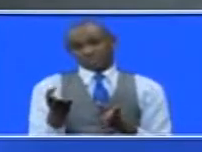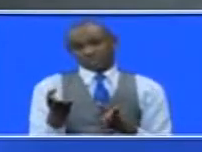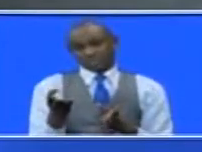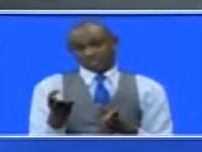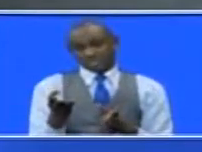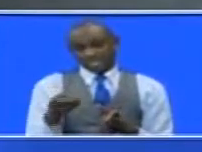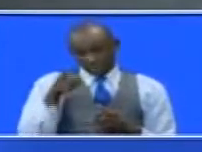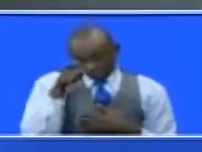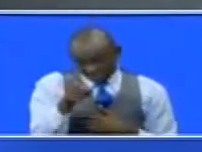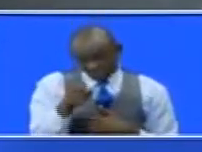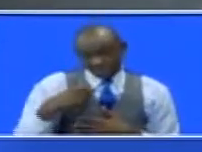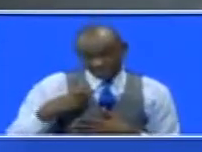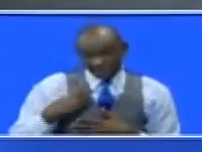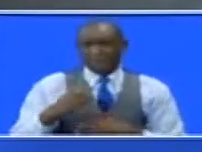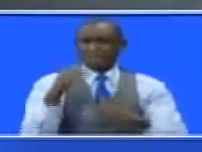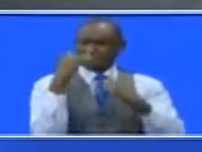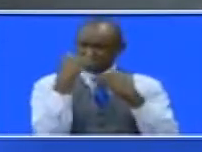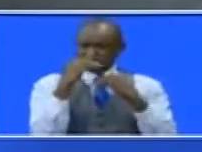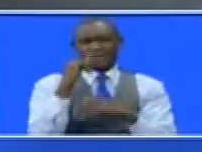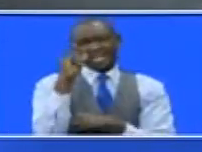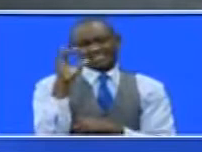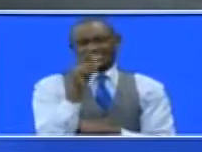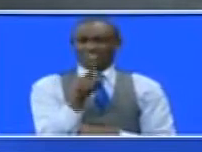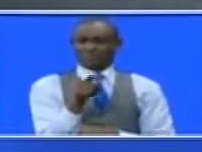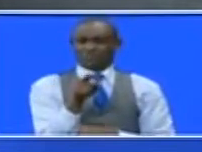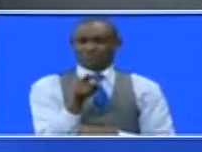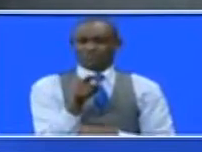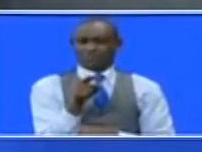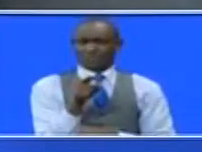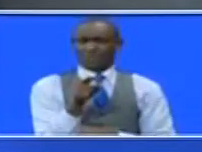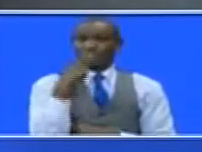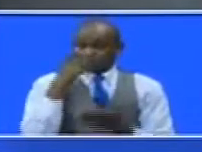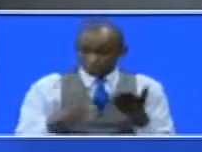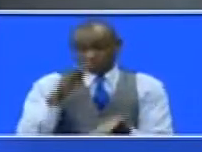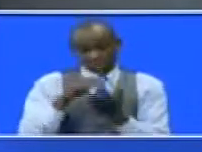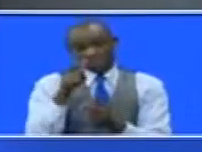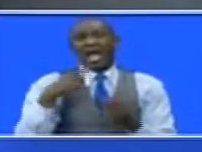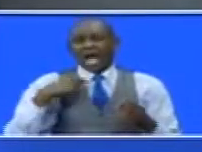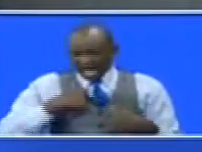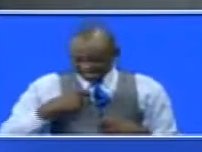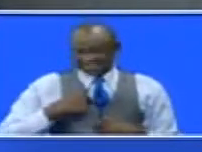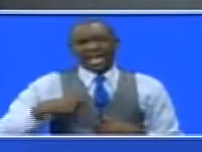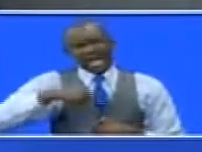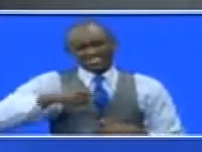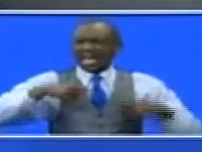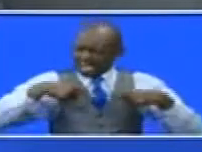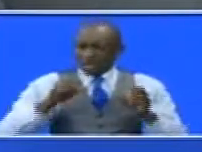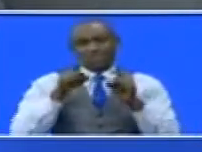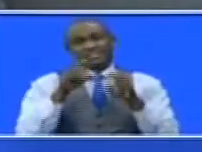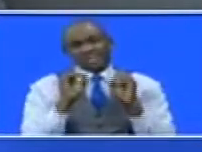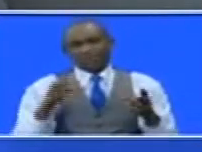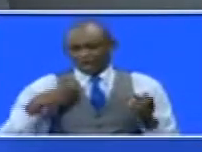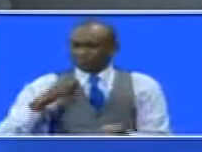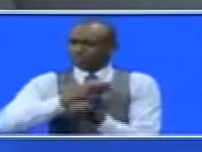minimum, irreducible minimum at the ICC is that we will not allow, we will reverse